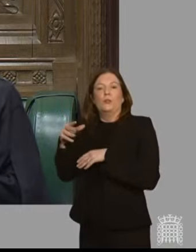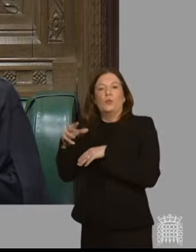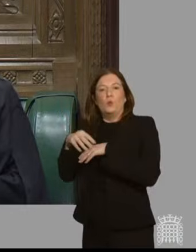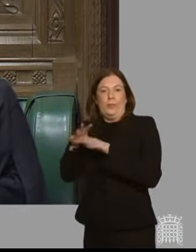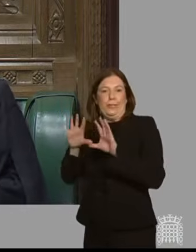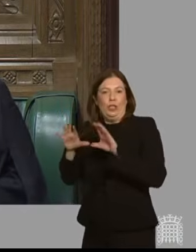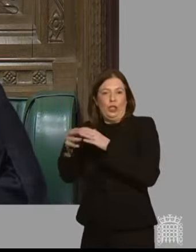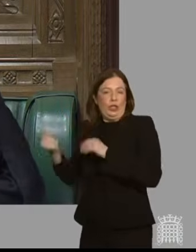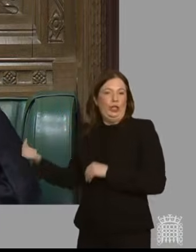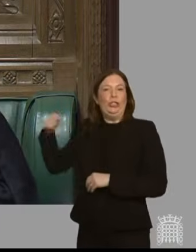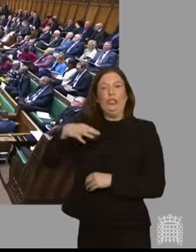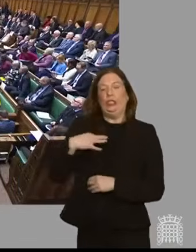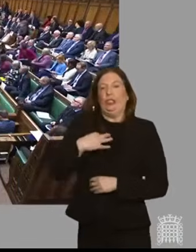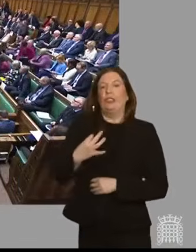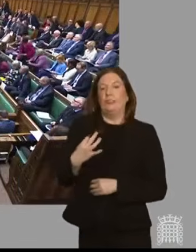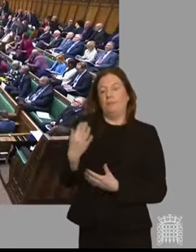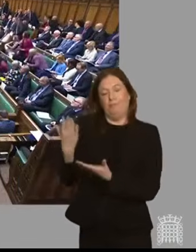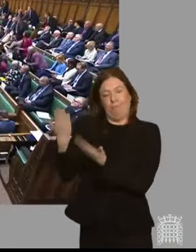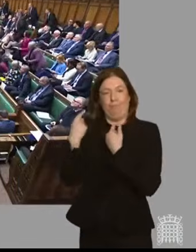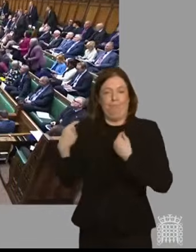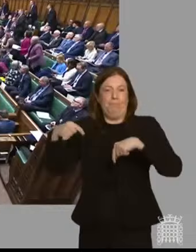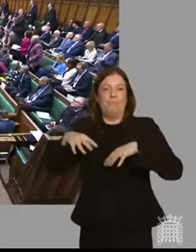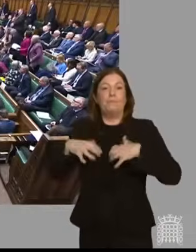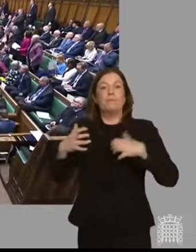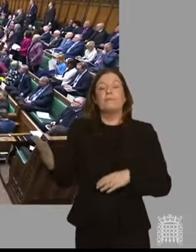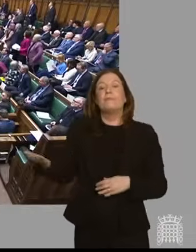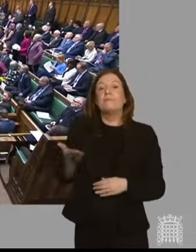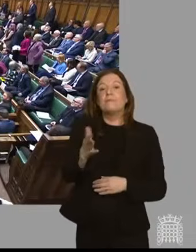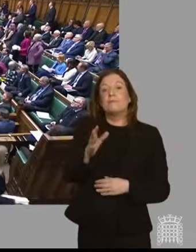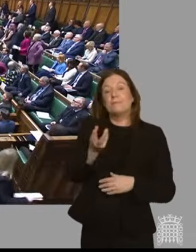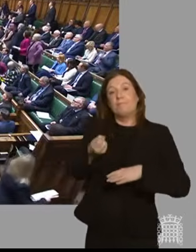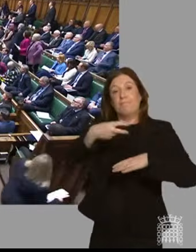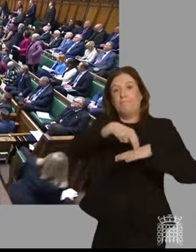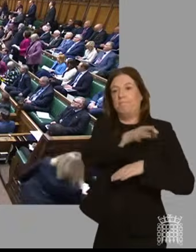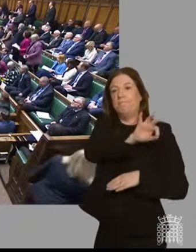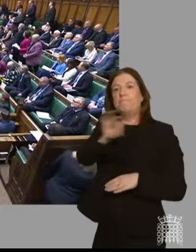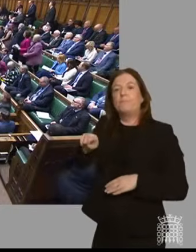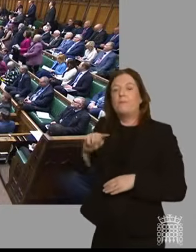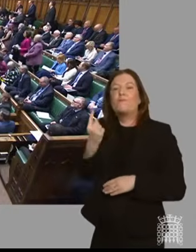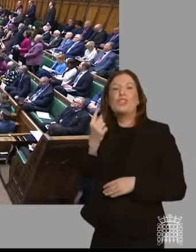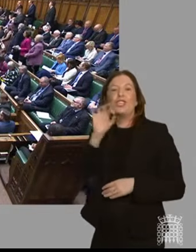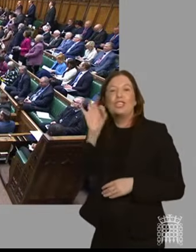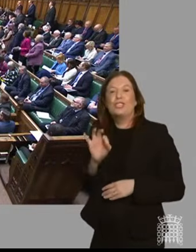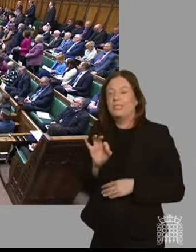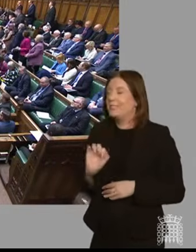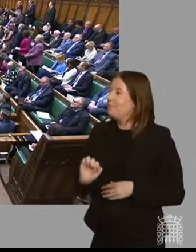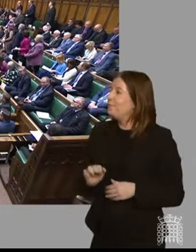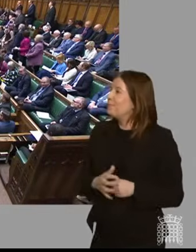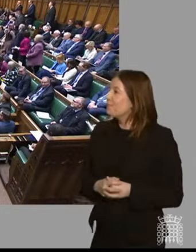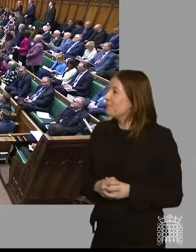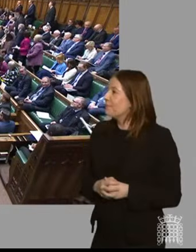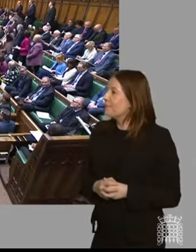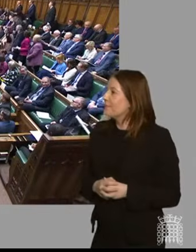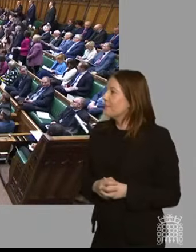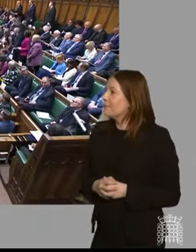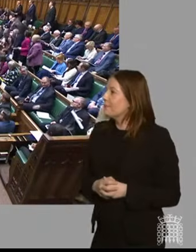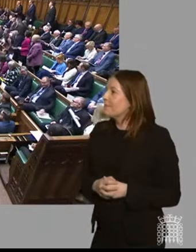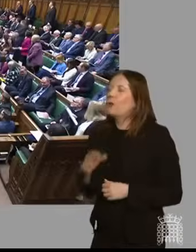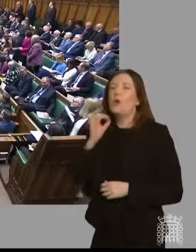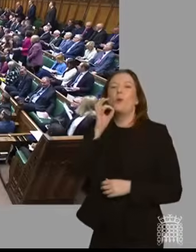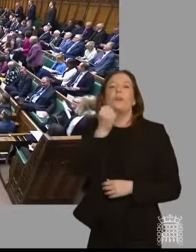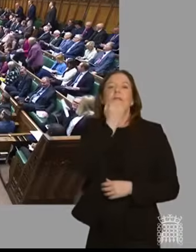The first question is Giles Watling. Here. Thank you, Mr. Speaker. Number one, if you please. Prime